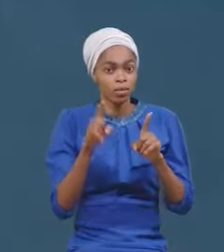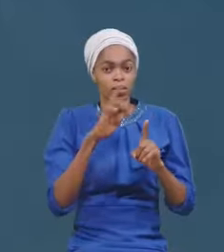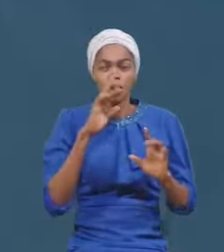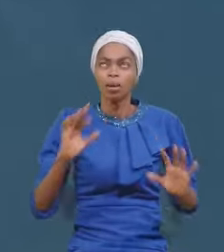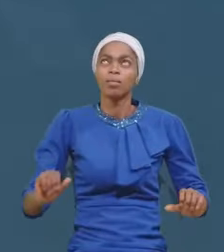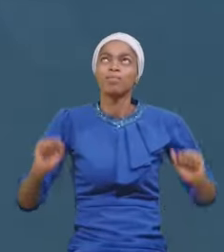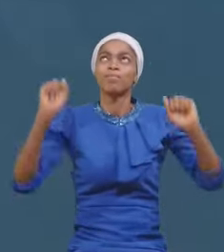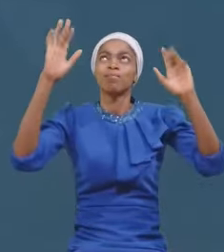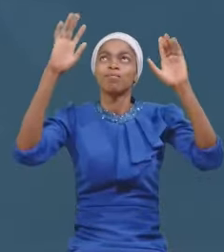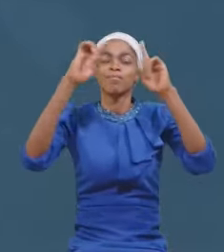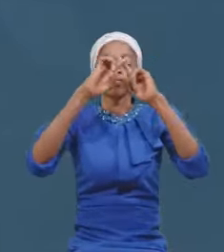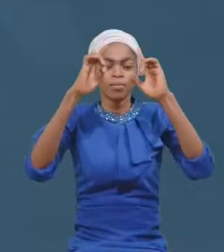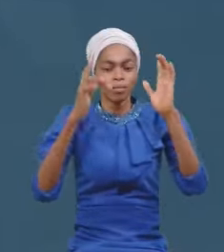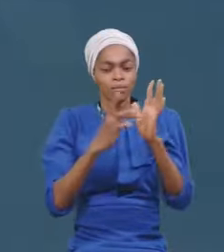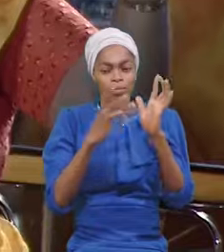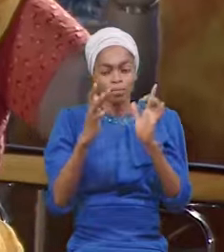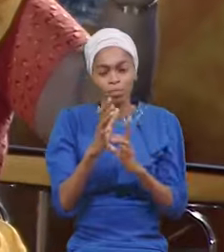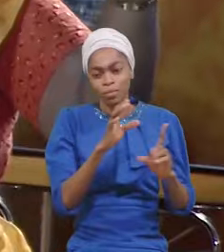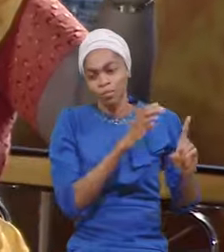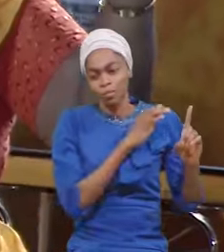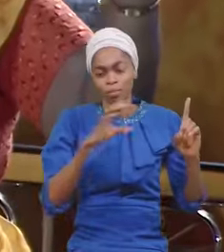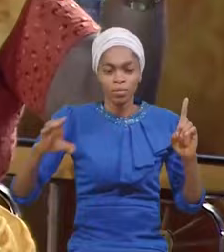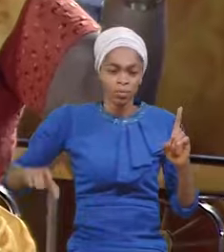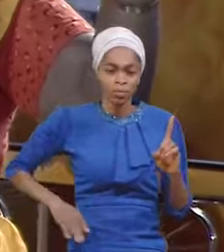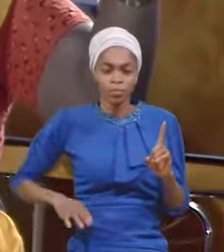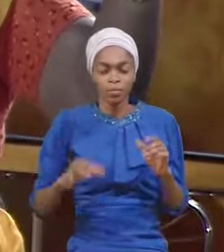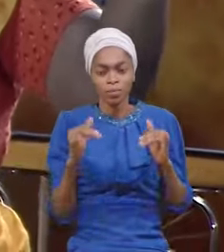they are taught to remain steadfast,